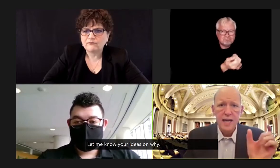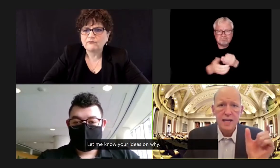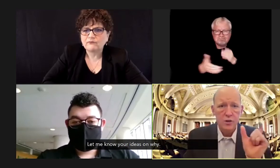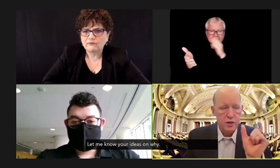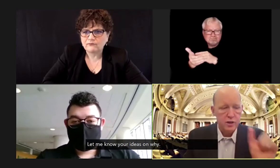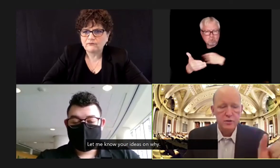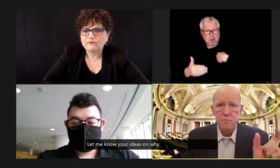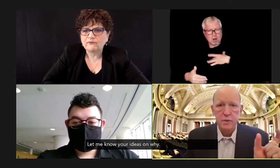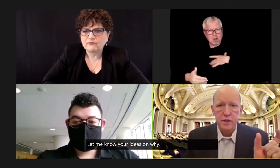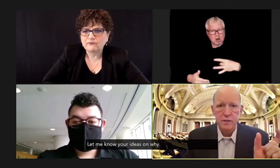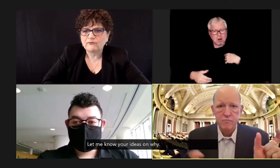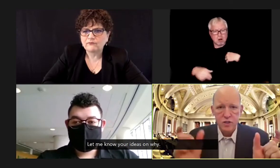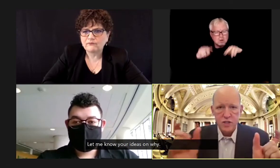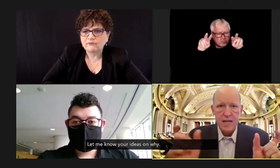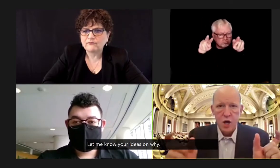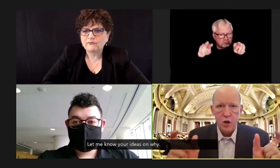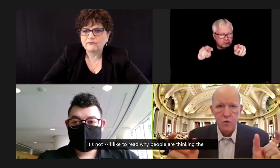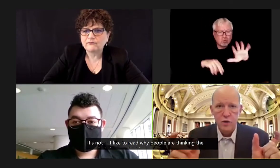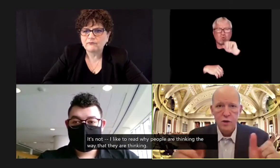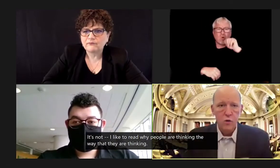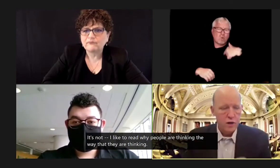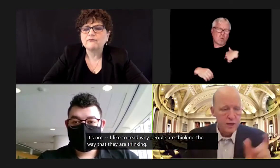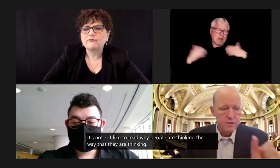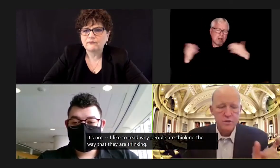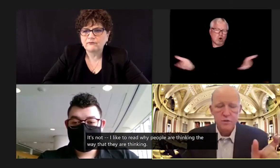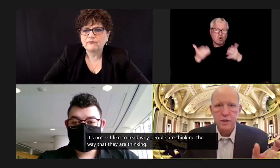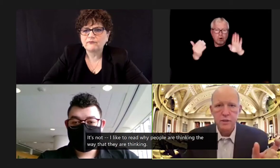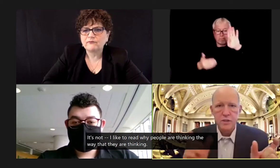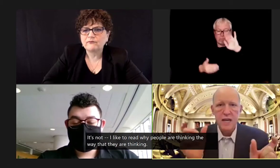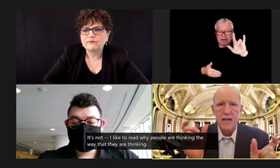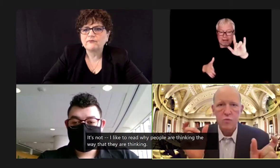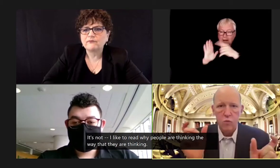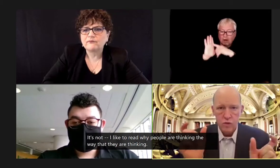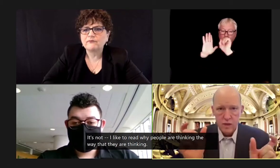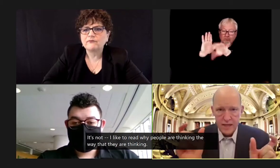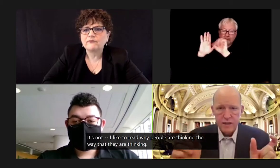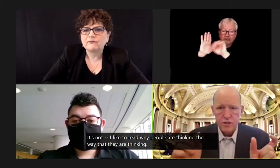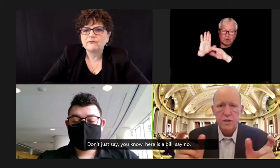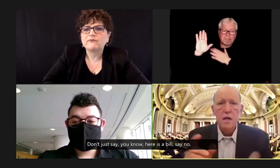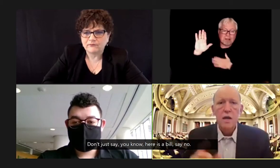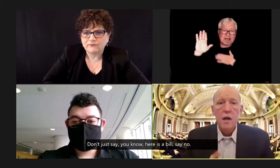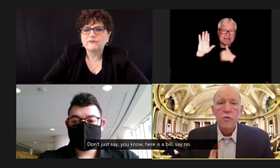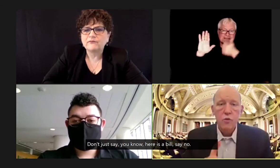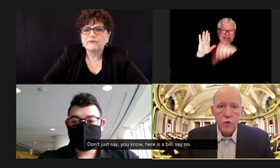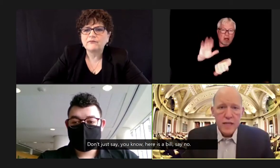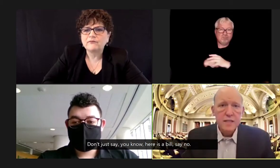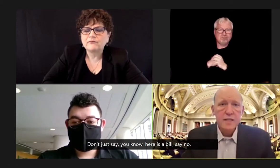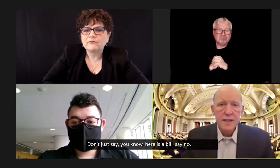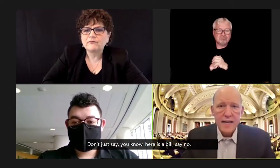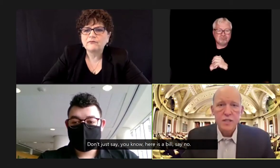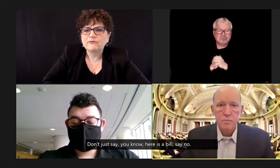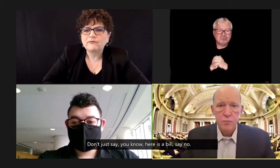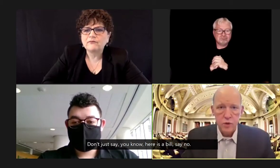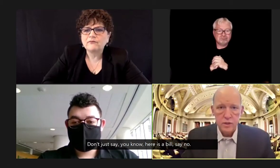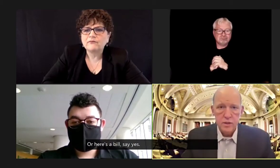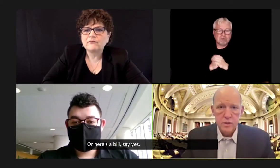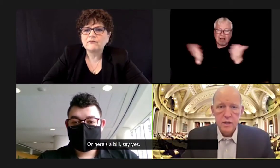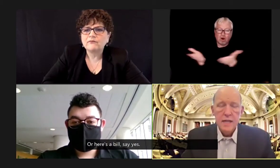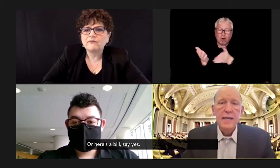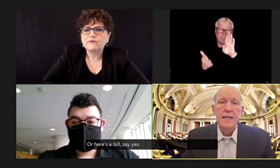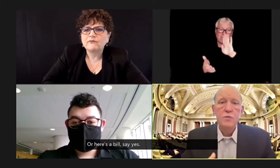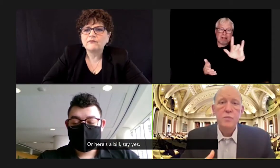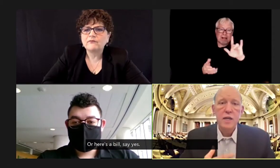just say, here's a bill, say no, or here's a bill, say yes. The reason that that's